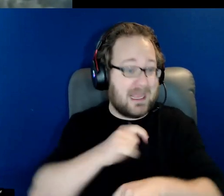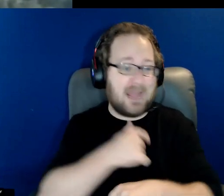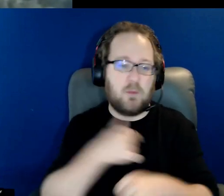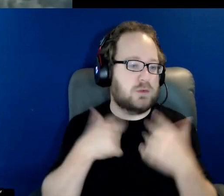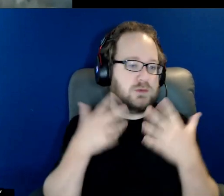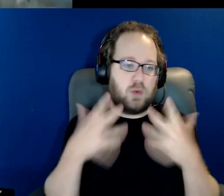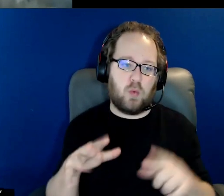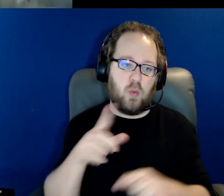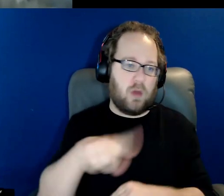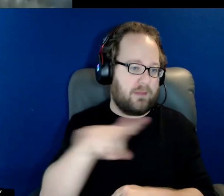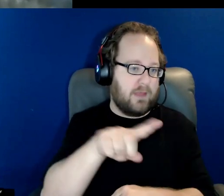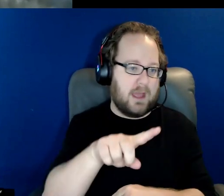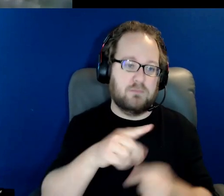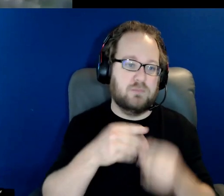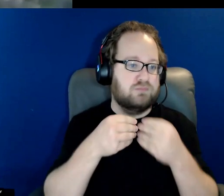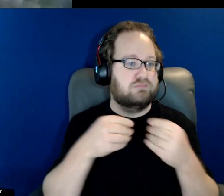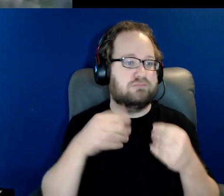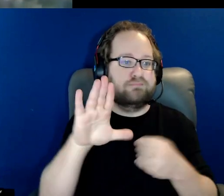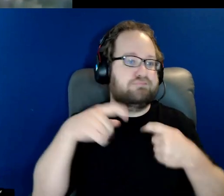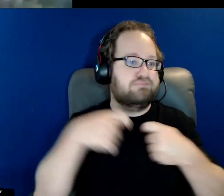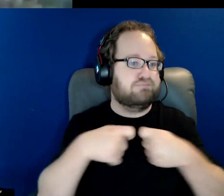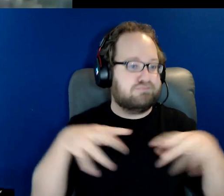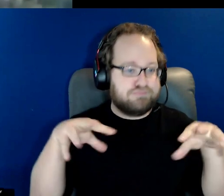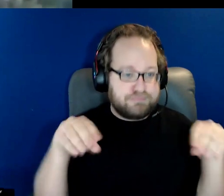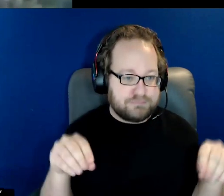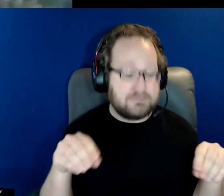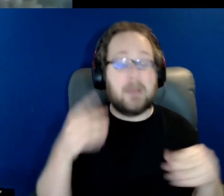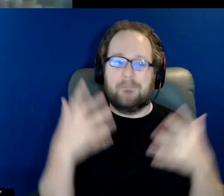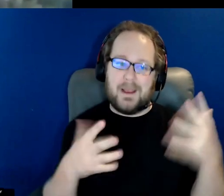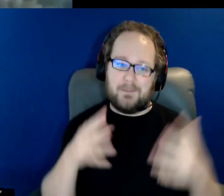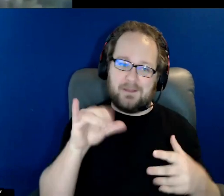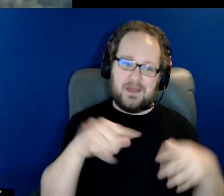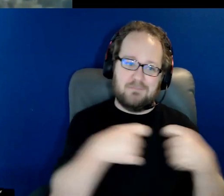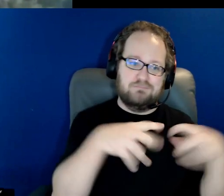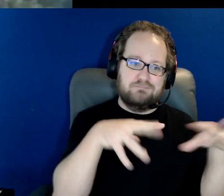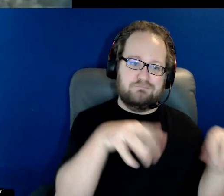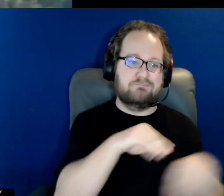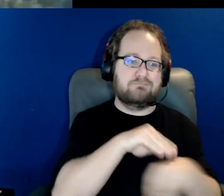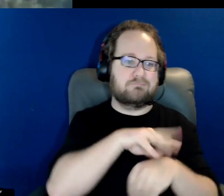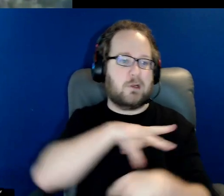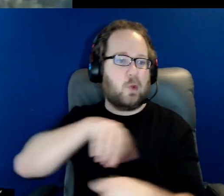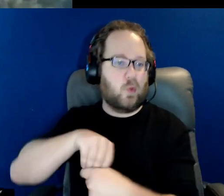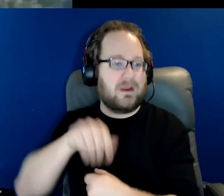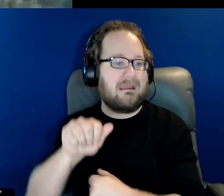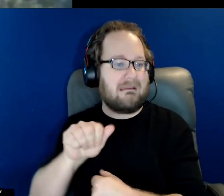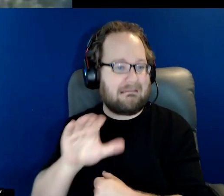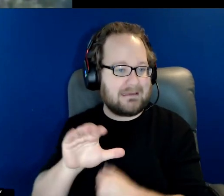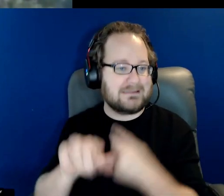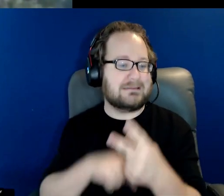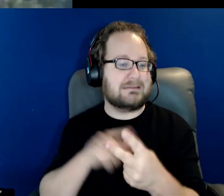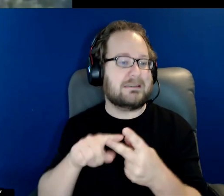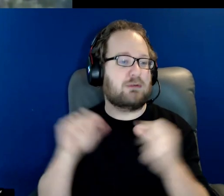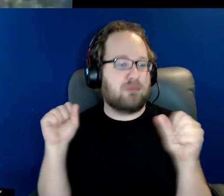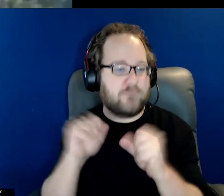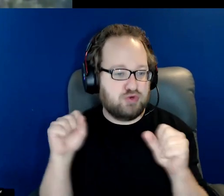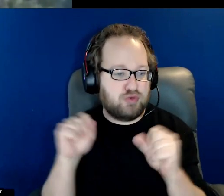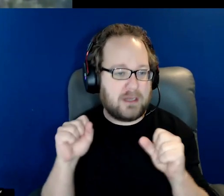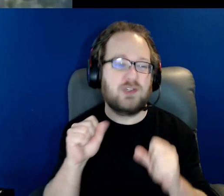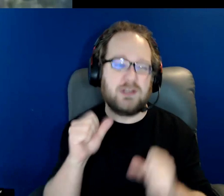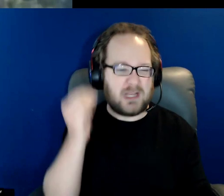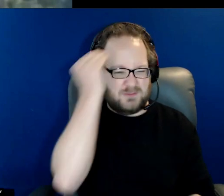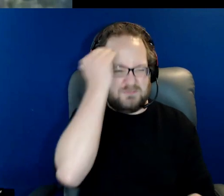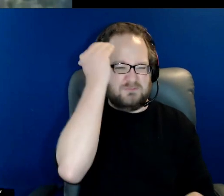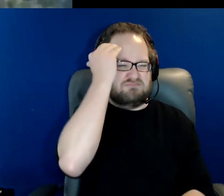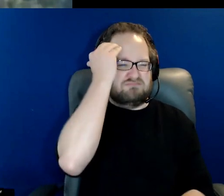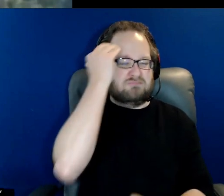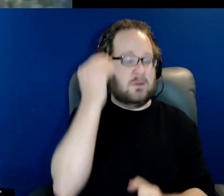them to lose their power, which could include their air conditioning or their refrigeration, and just be cognizant of that. So